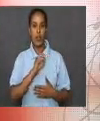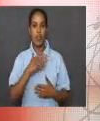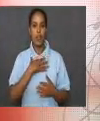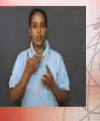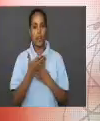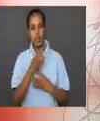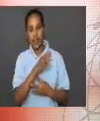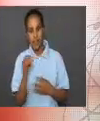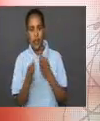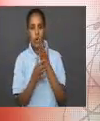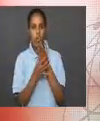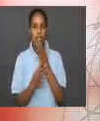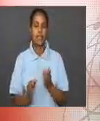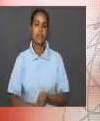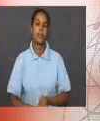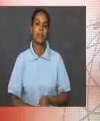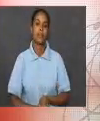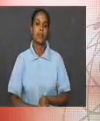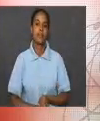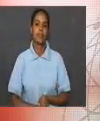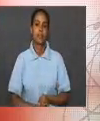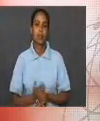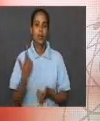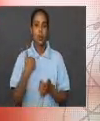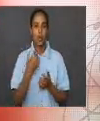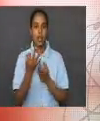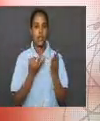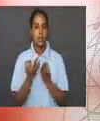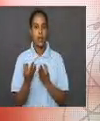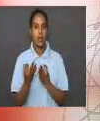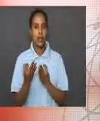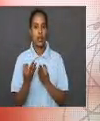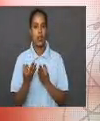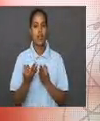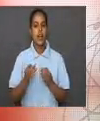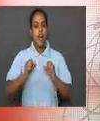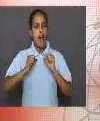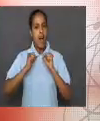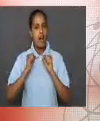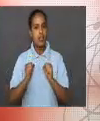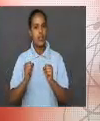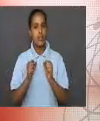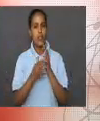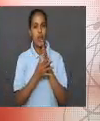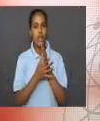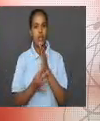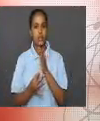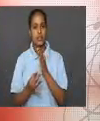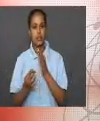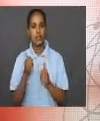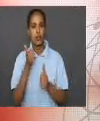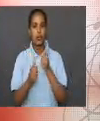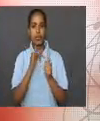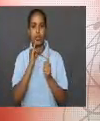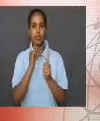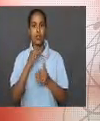fats and oils. We will explain the hardening of oils, which